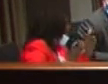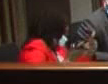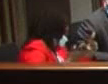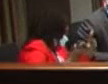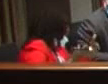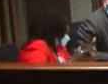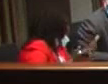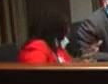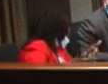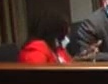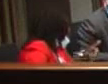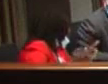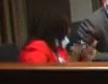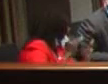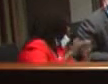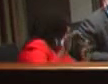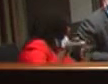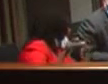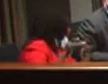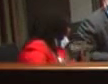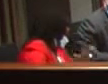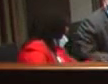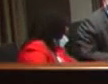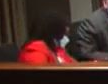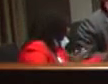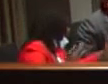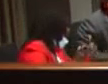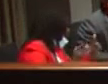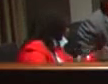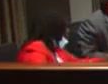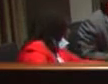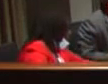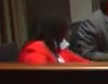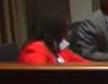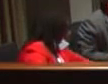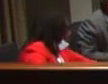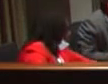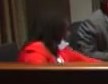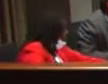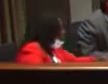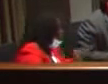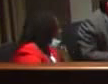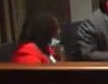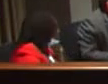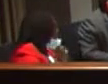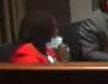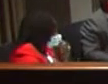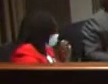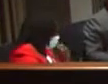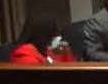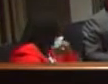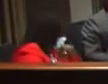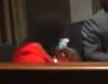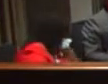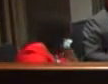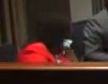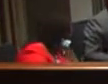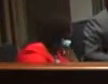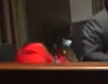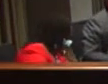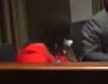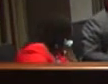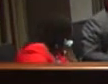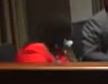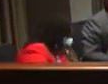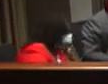one, if you do get the additional money, here's what we can add into it, so that they're looking at both options? Does that feel good to folks? Yeah, I think Rachel, does